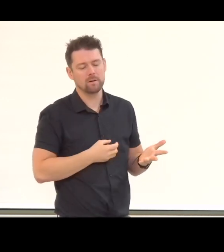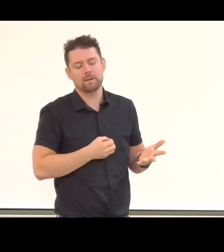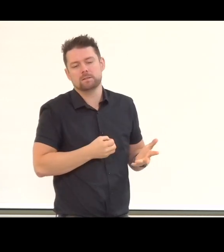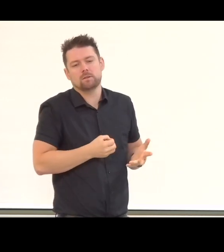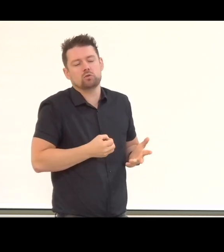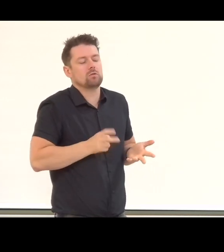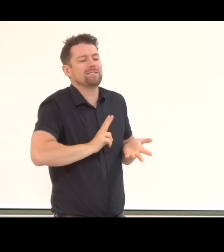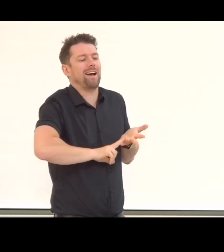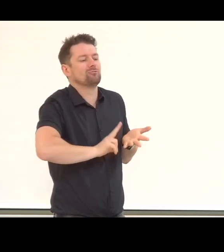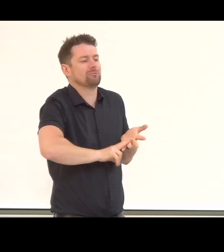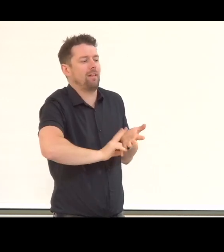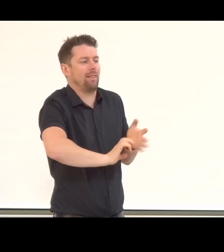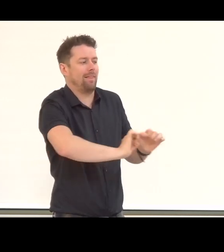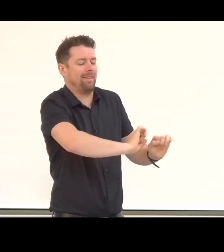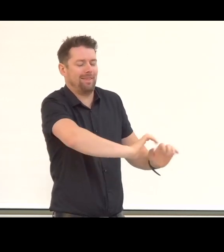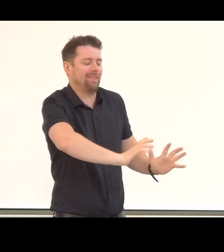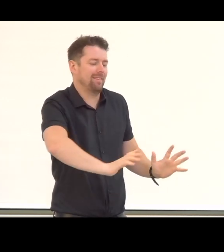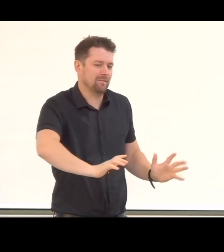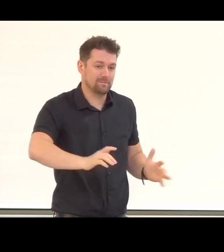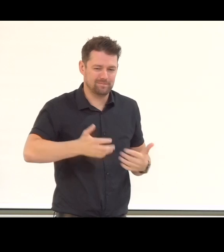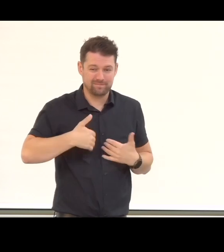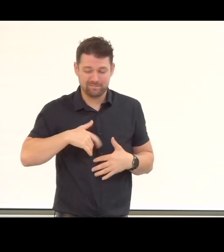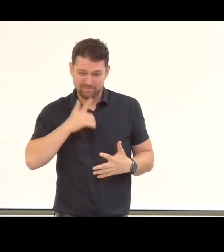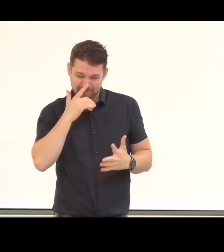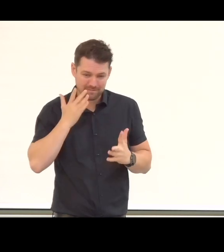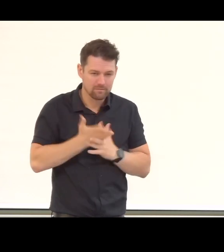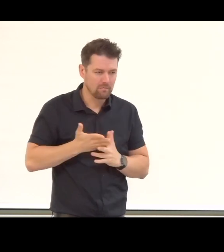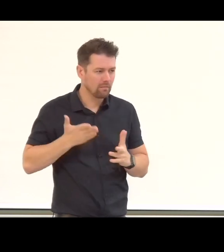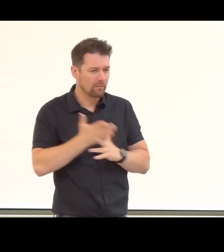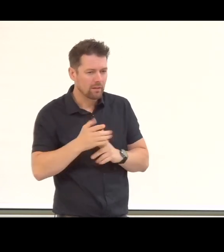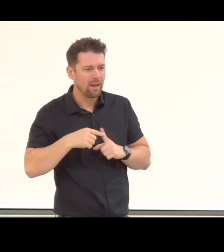And I think it's nothing that you can kind of achieve with a